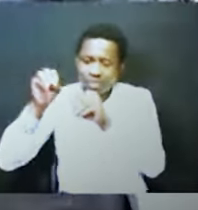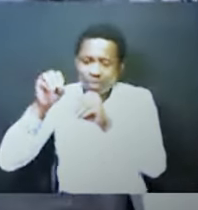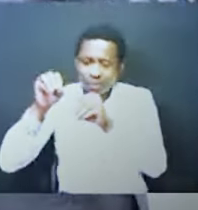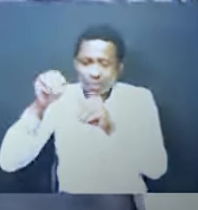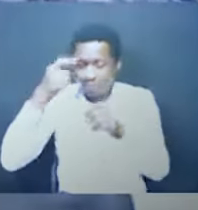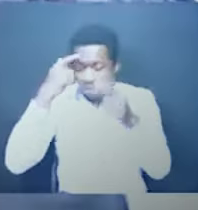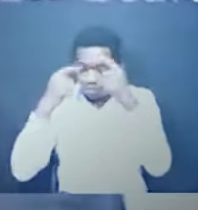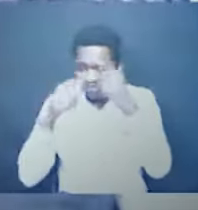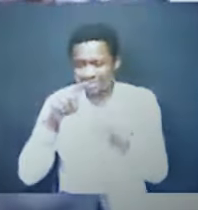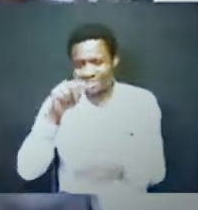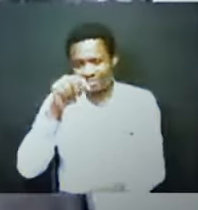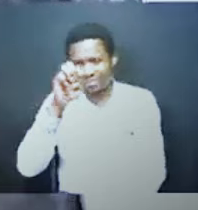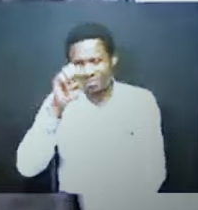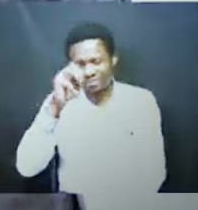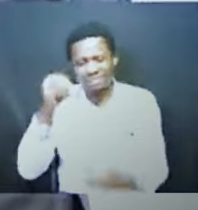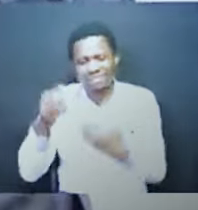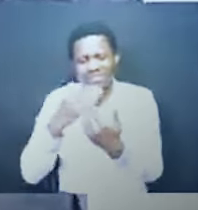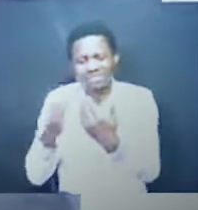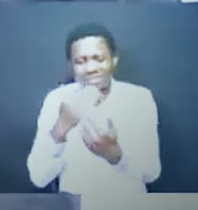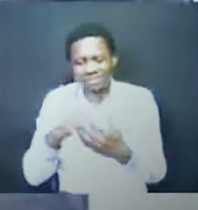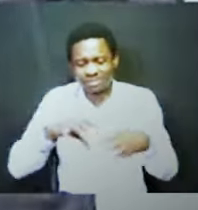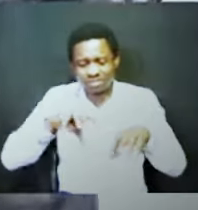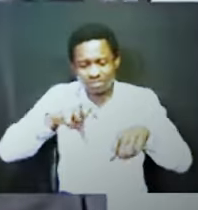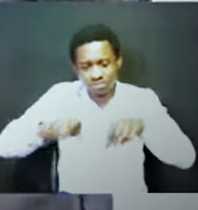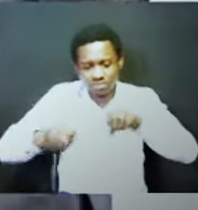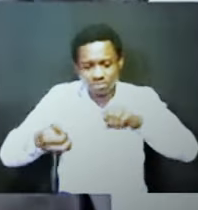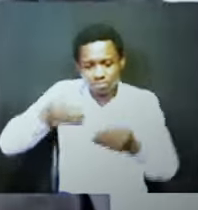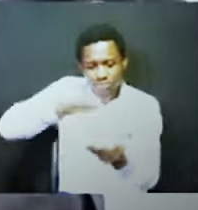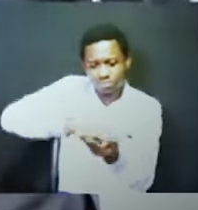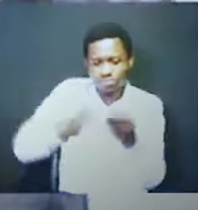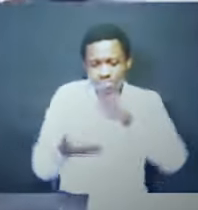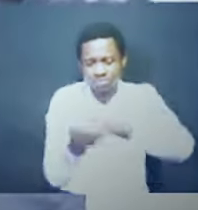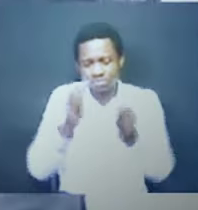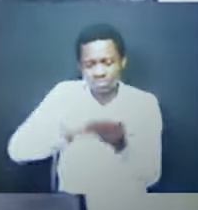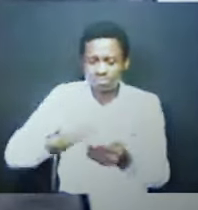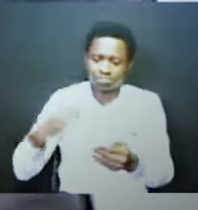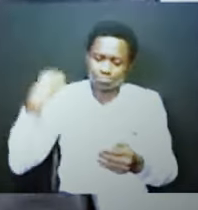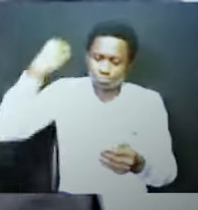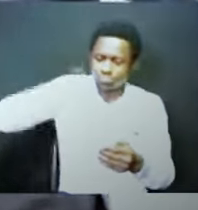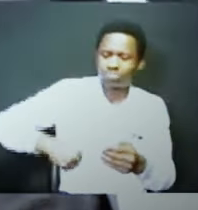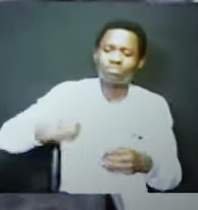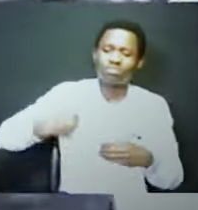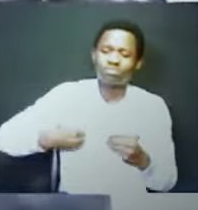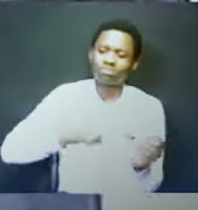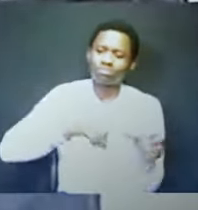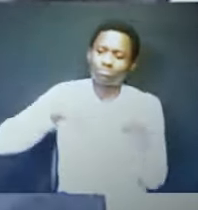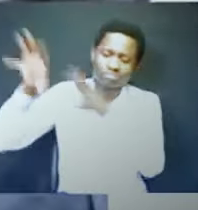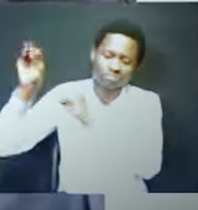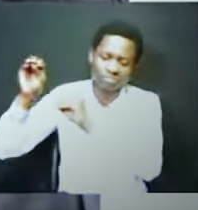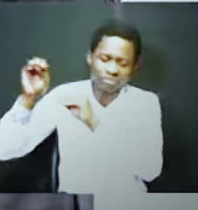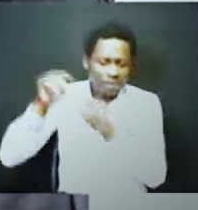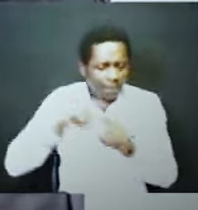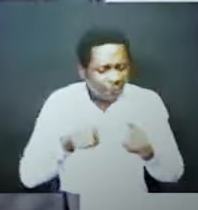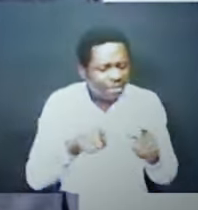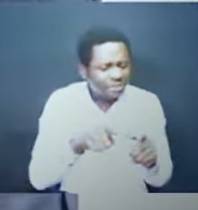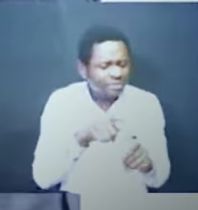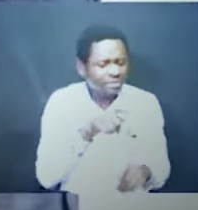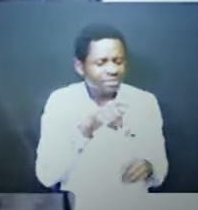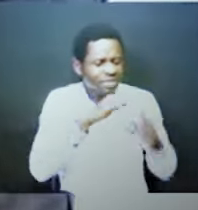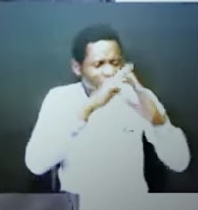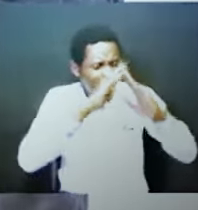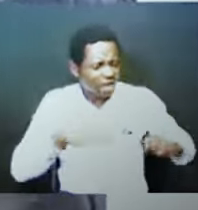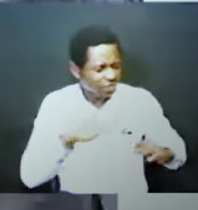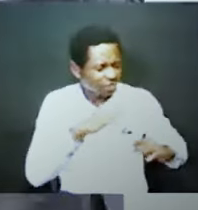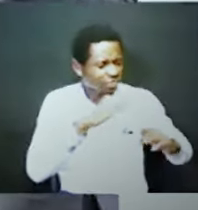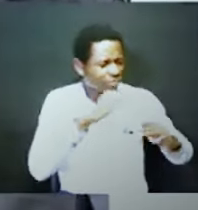for Isaac and Jacob tena into maden mu te into maden mu tena de e ba se ne yedi to tena oya no what is that